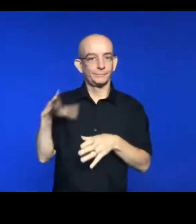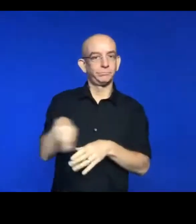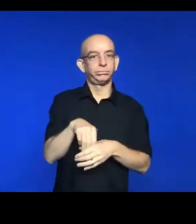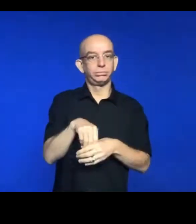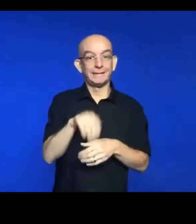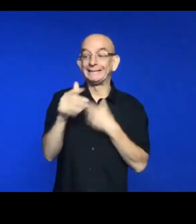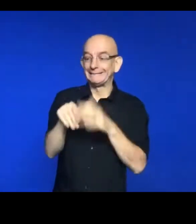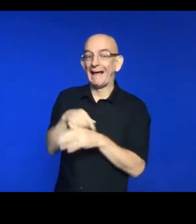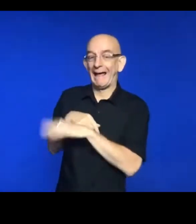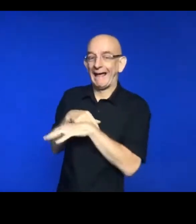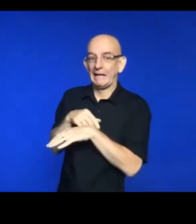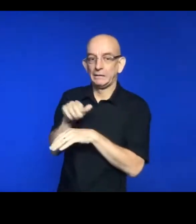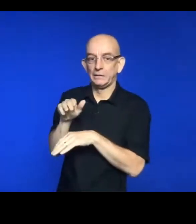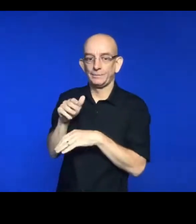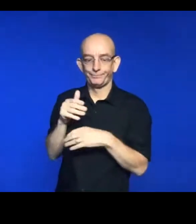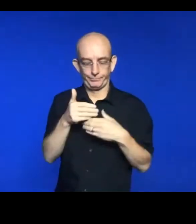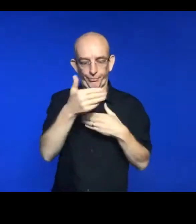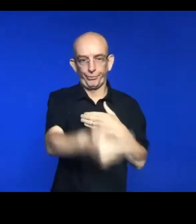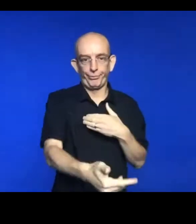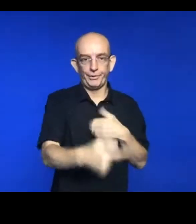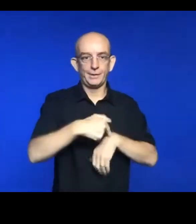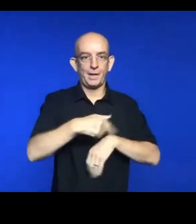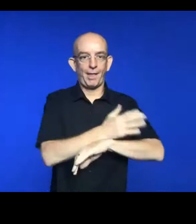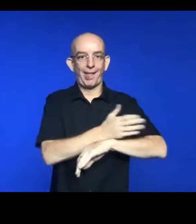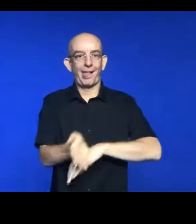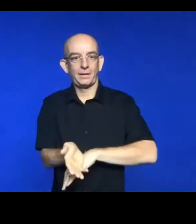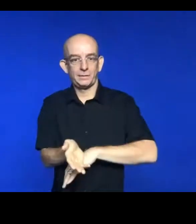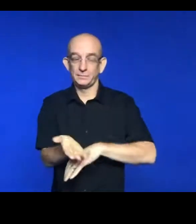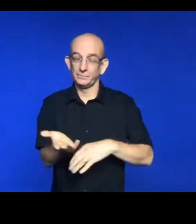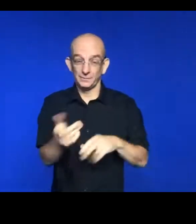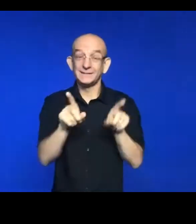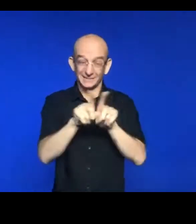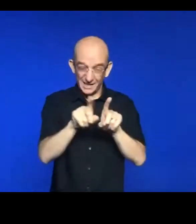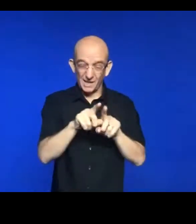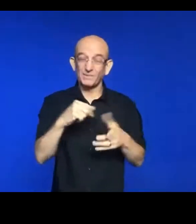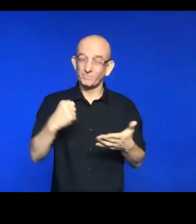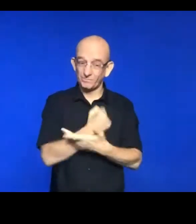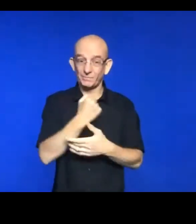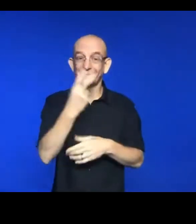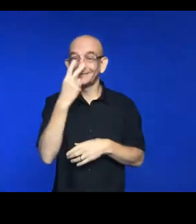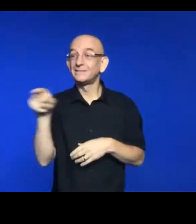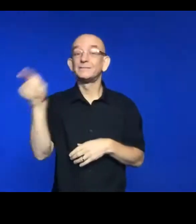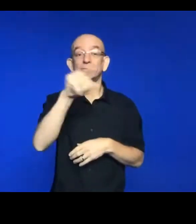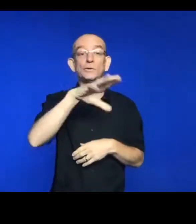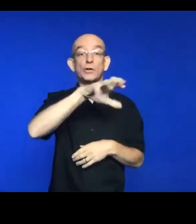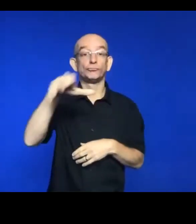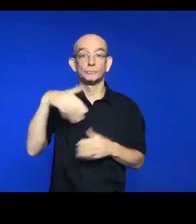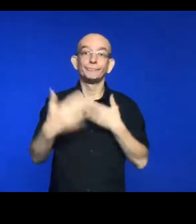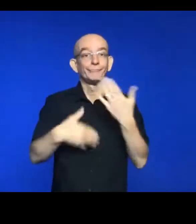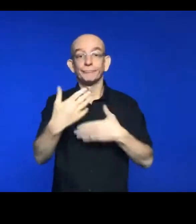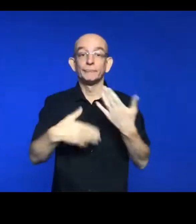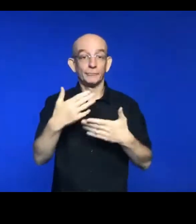Unfortunately, still in many countries, we see that that is not the case, and that is the first call to all of you